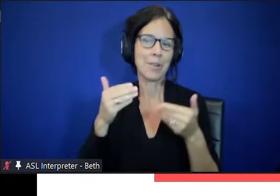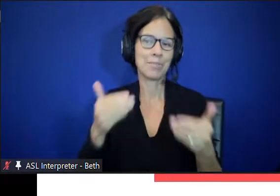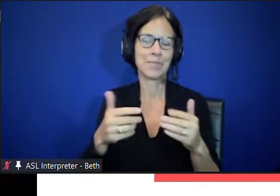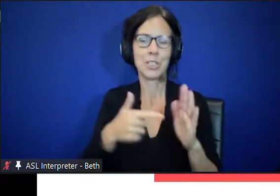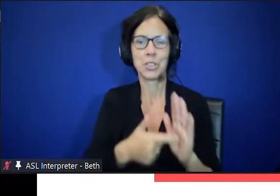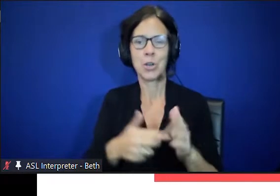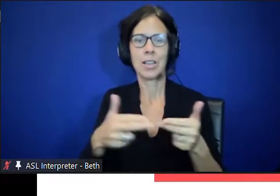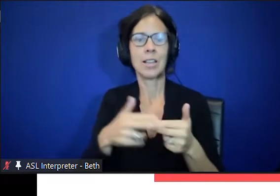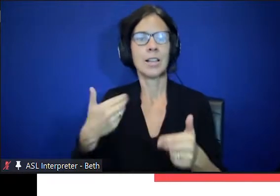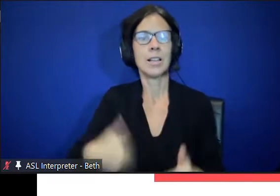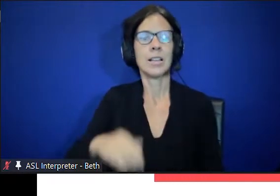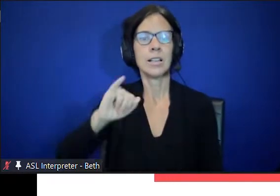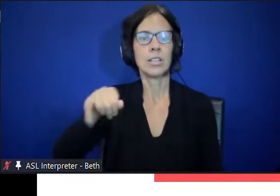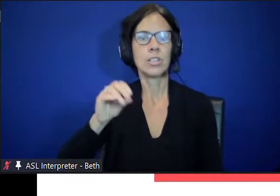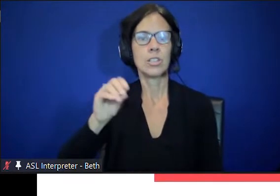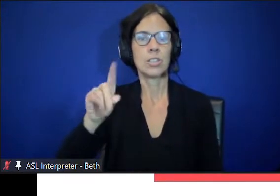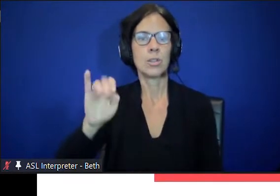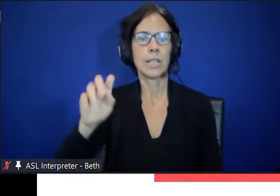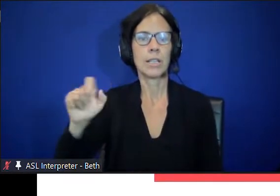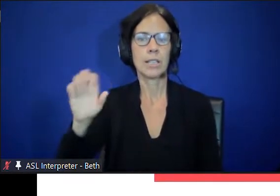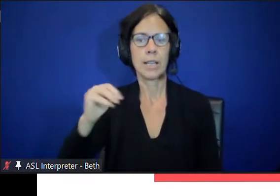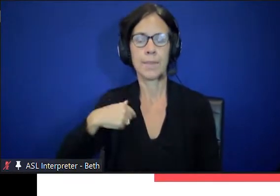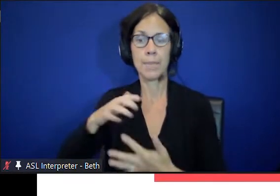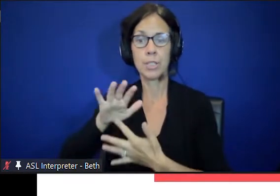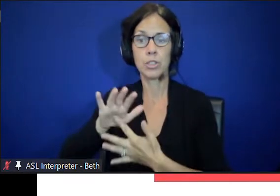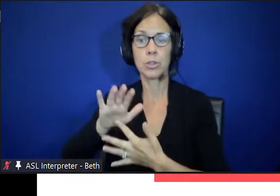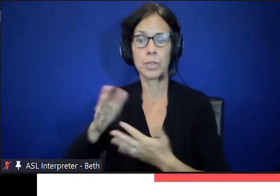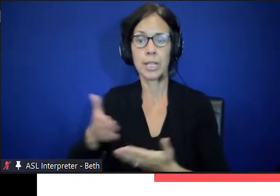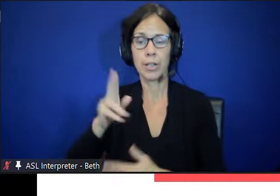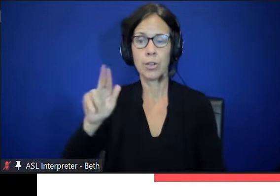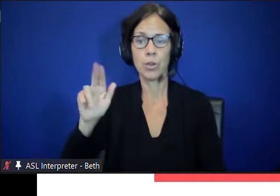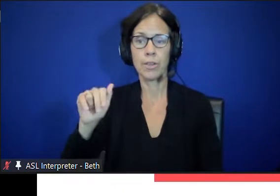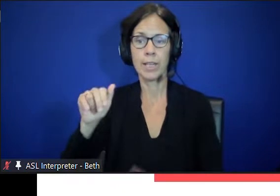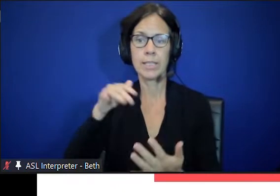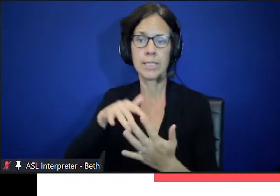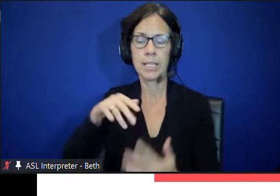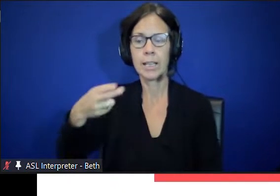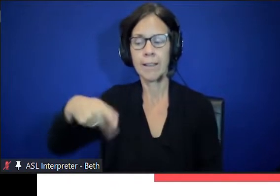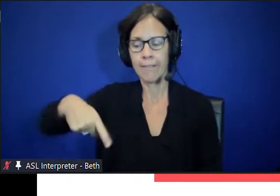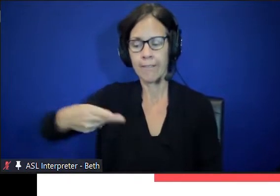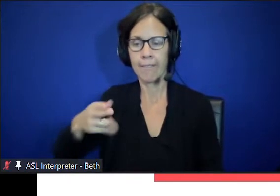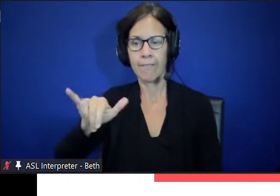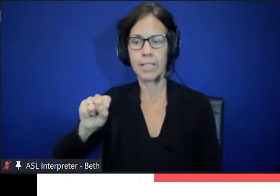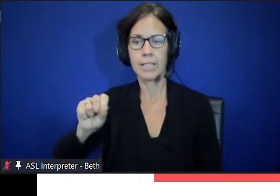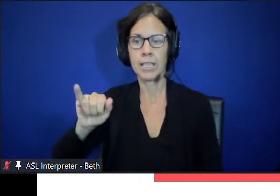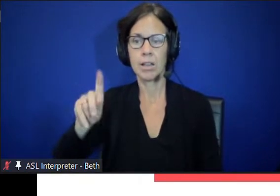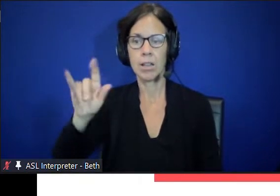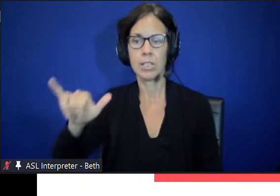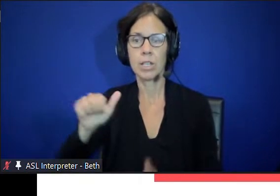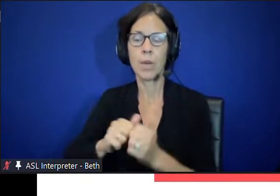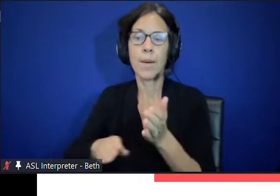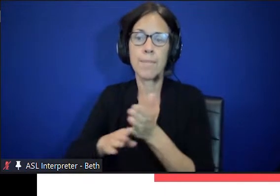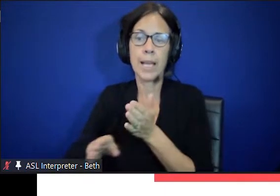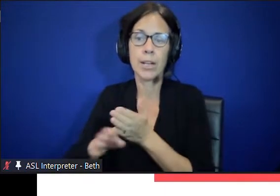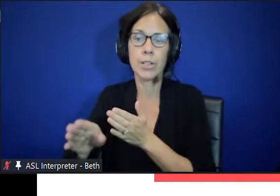Okay, perfect. So I'm Jodie Tam. I'm a junior here at the U of A and I'm studying physiology with a minor in special education.